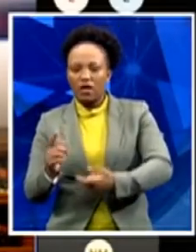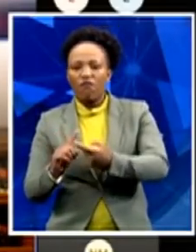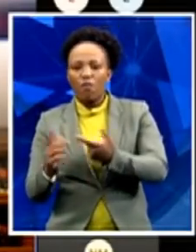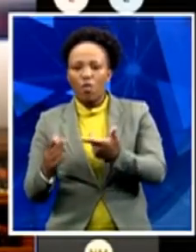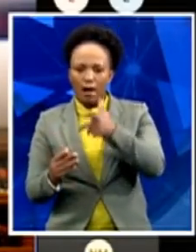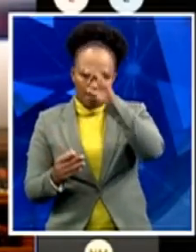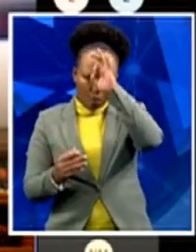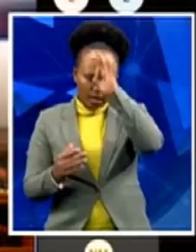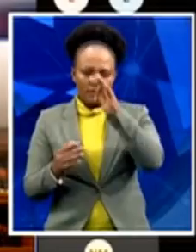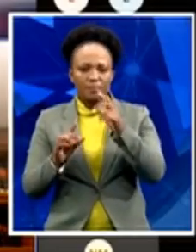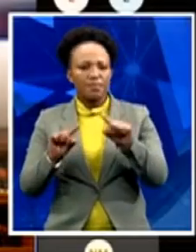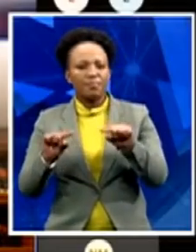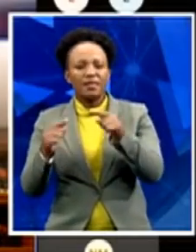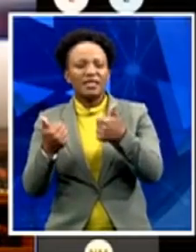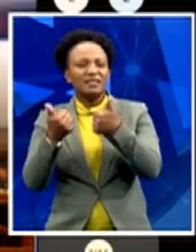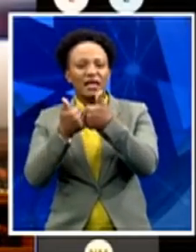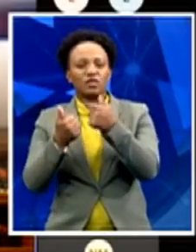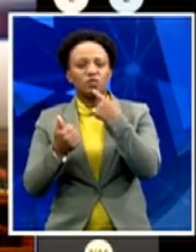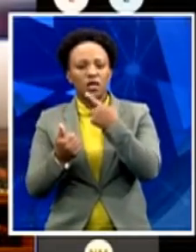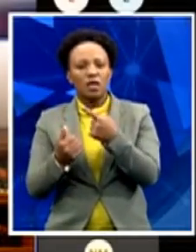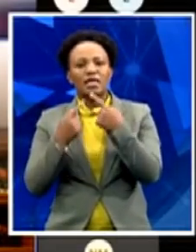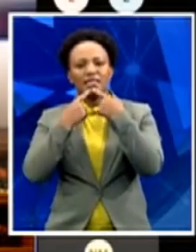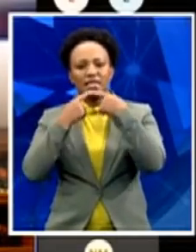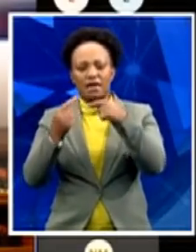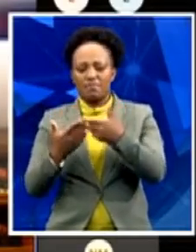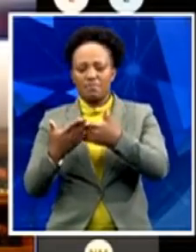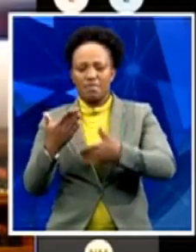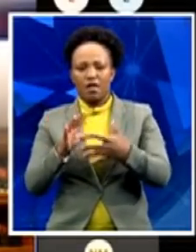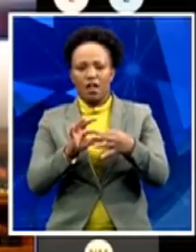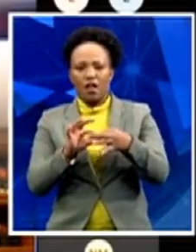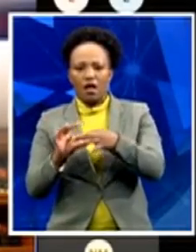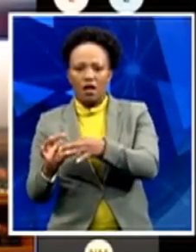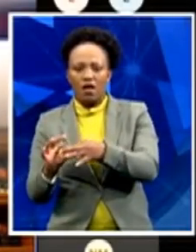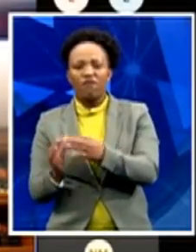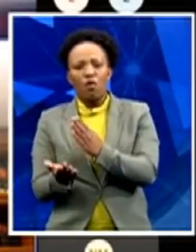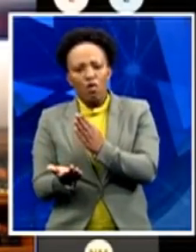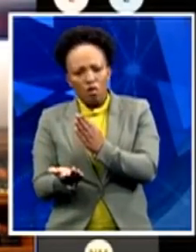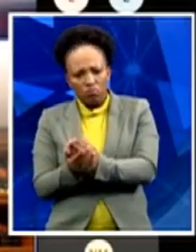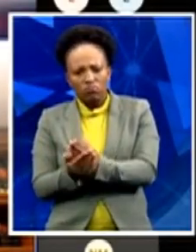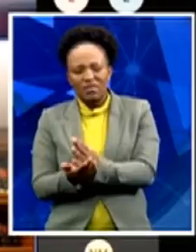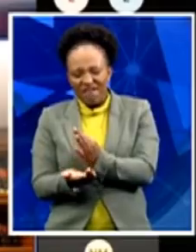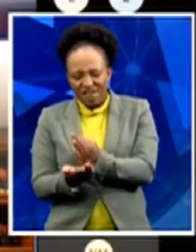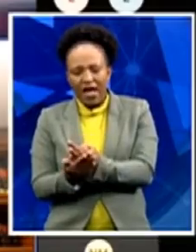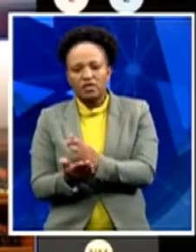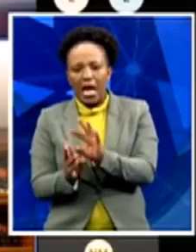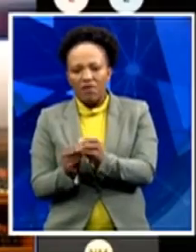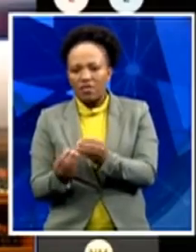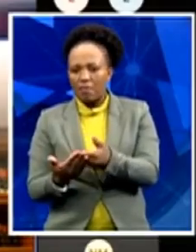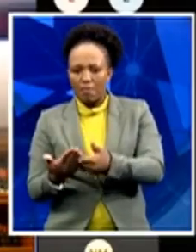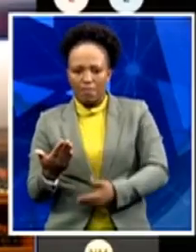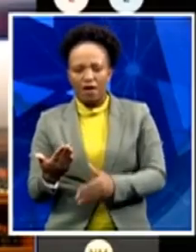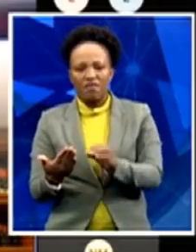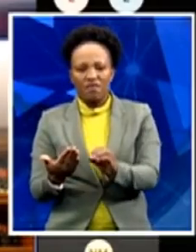is elevated to a solemn assurance of fact. And therefore, the challenge to the